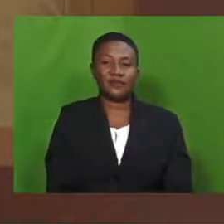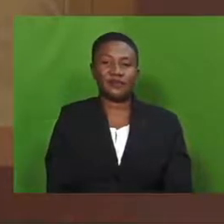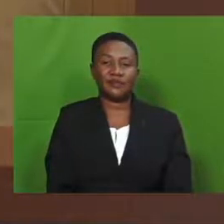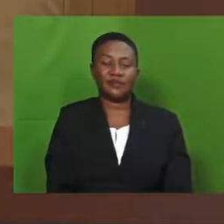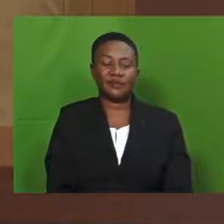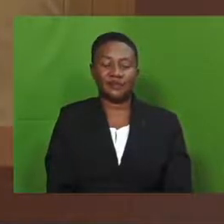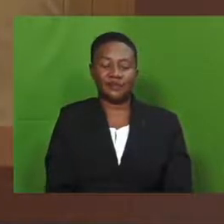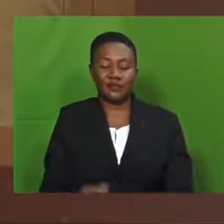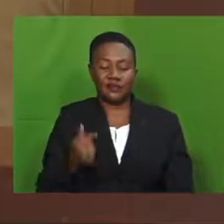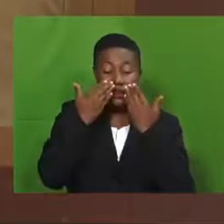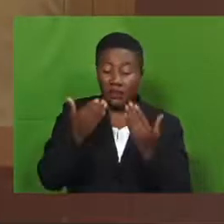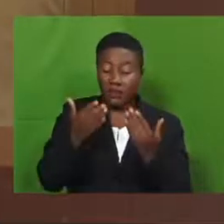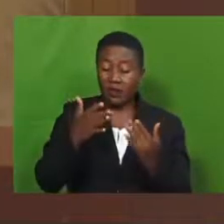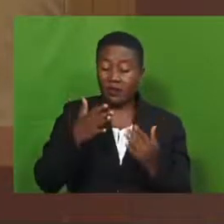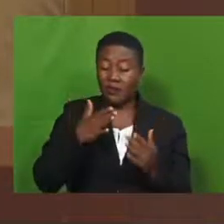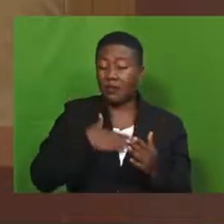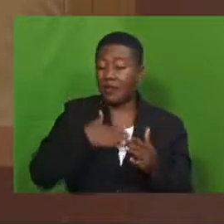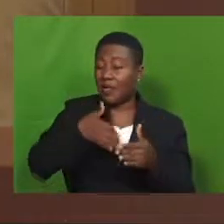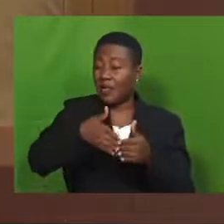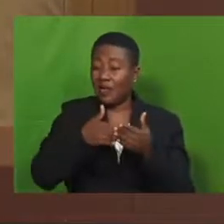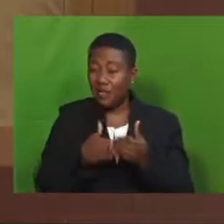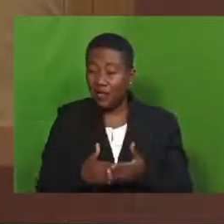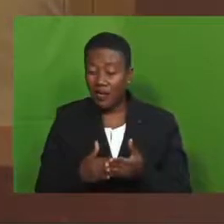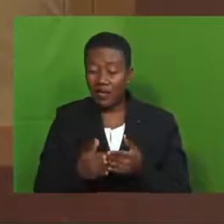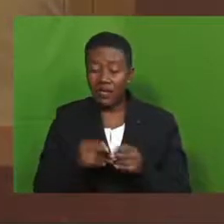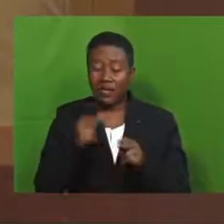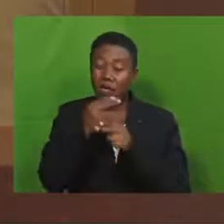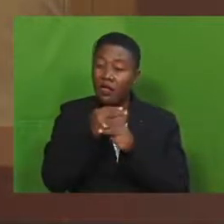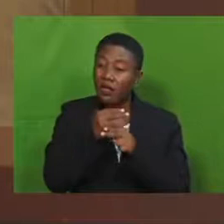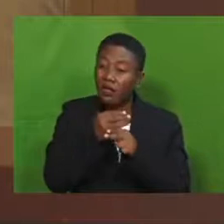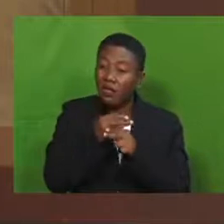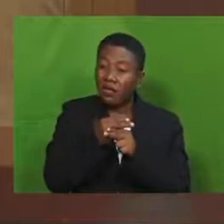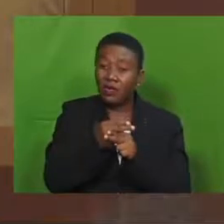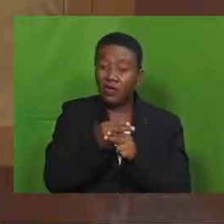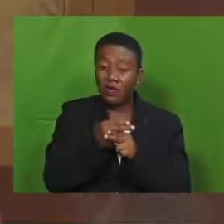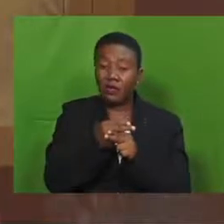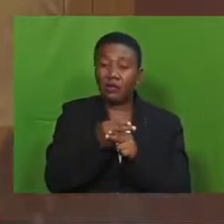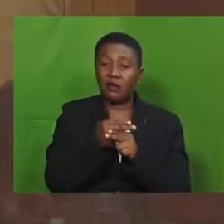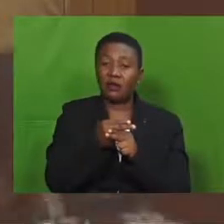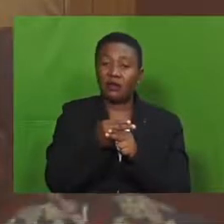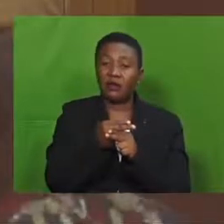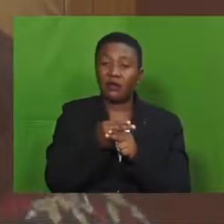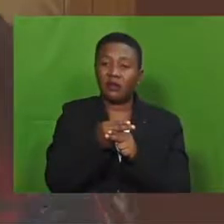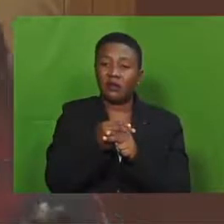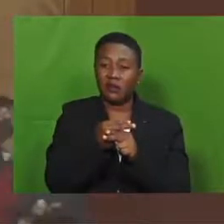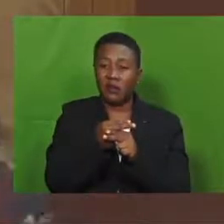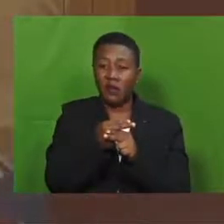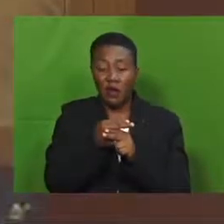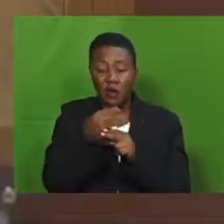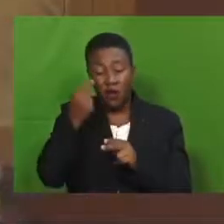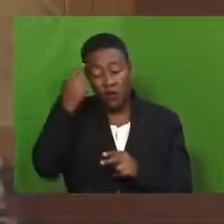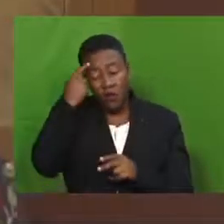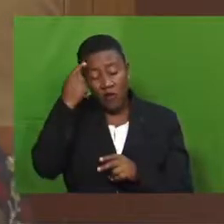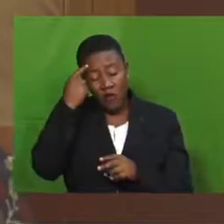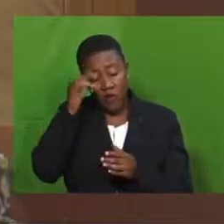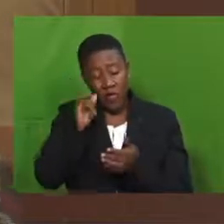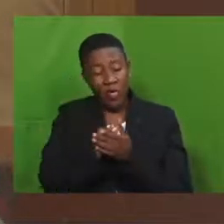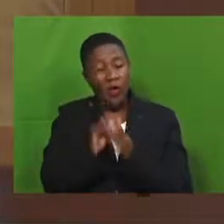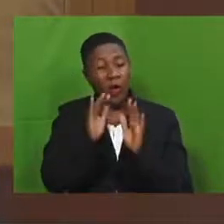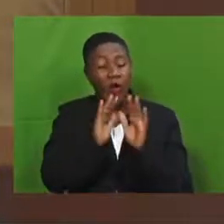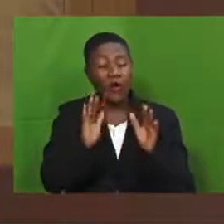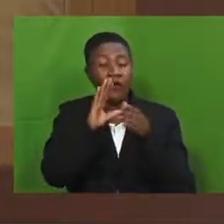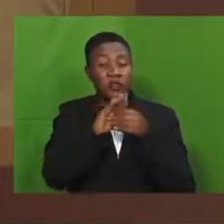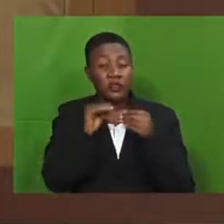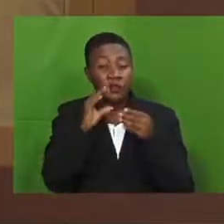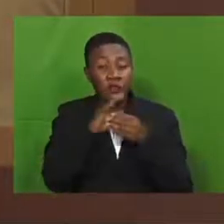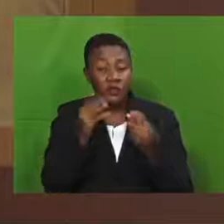I want to thank my Honorable Haruna Idrisu for the very apt statement